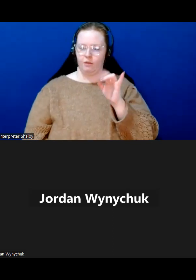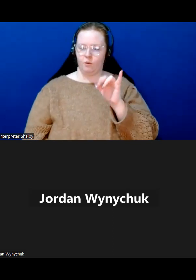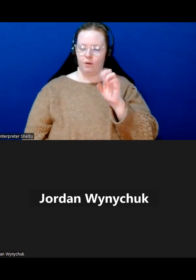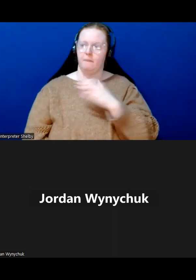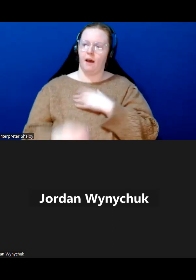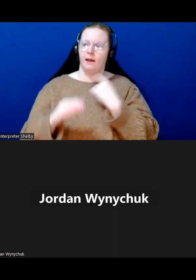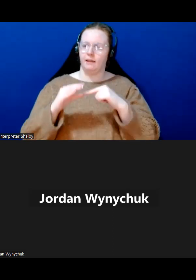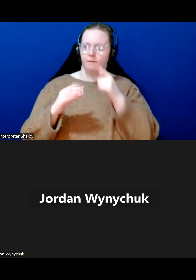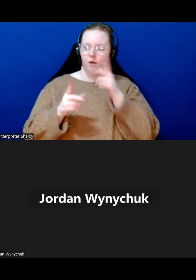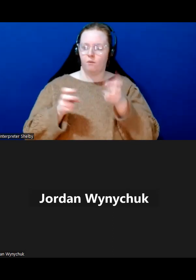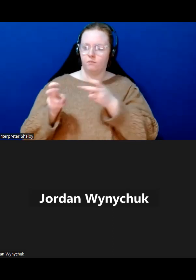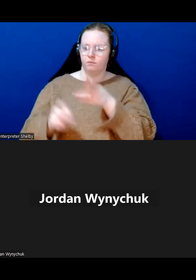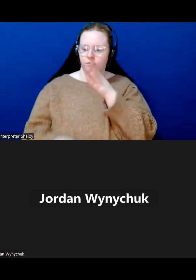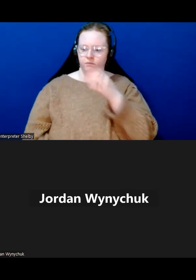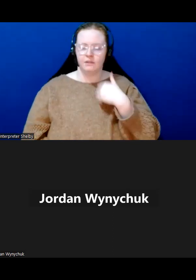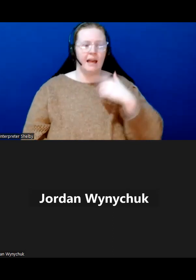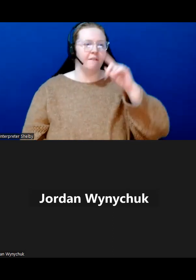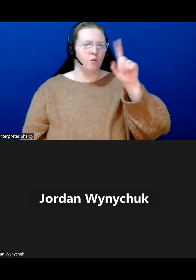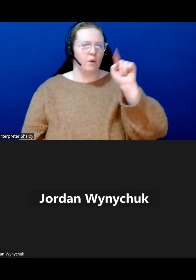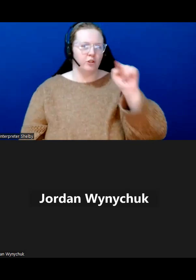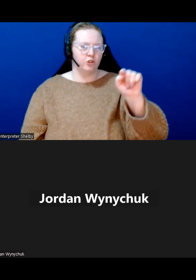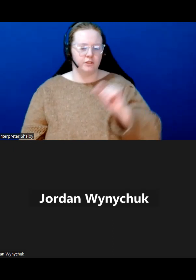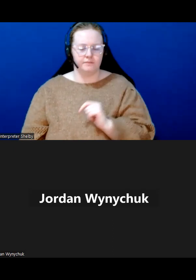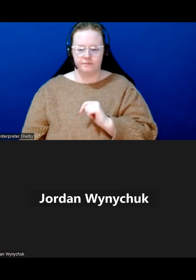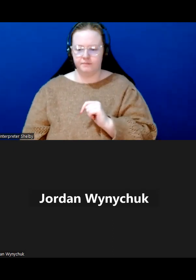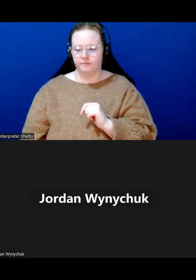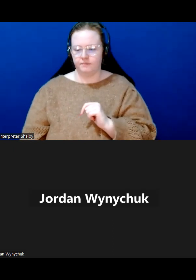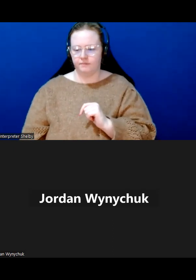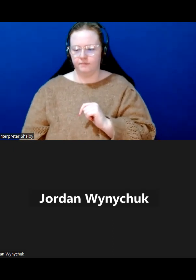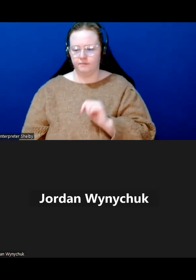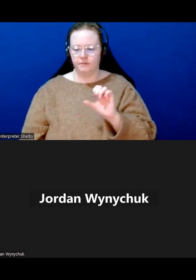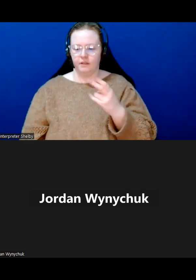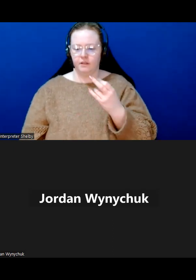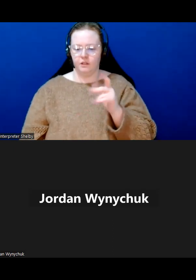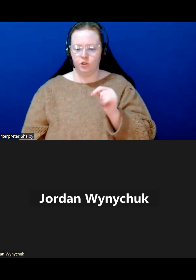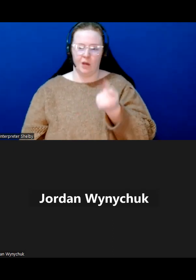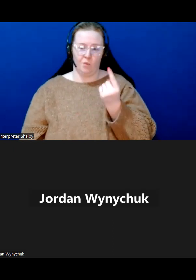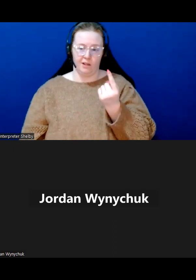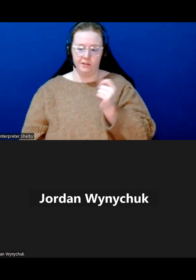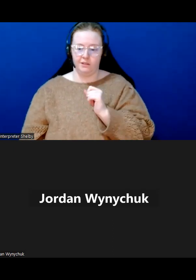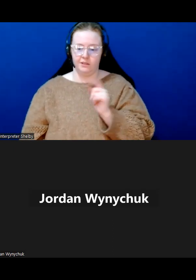Thank you. I have a question. I have a question in the chat box. I only got one.